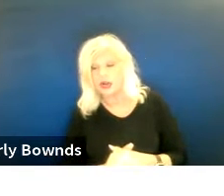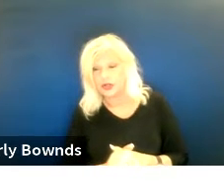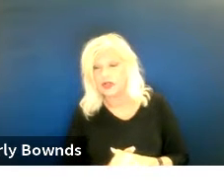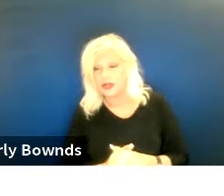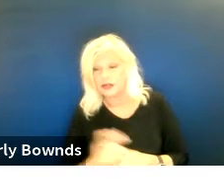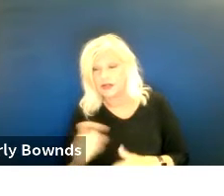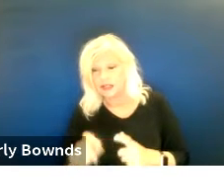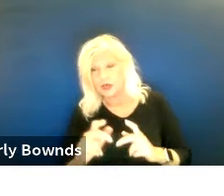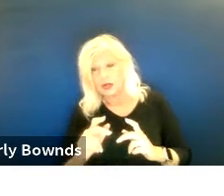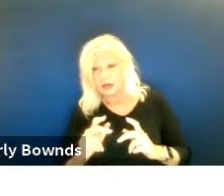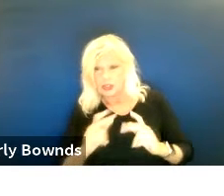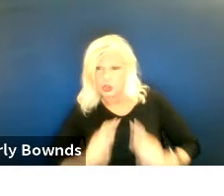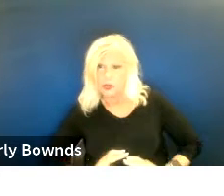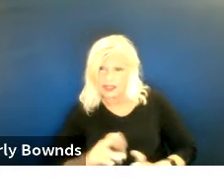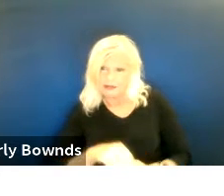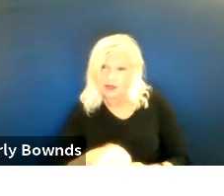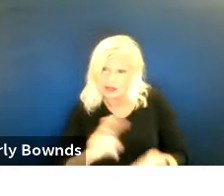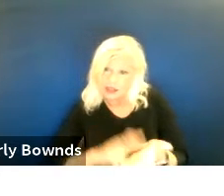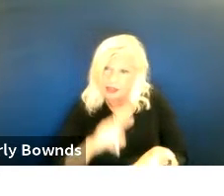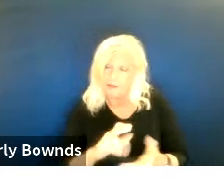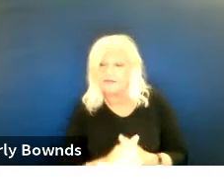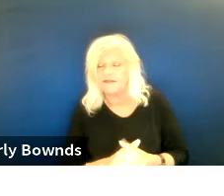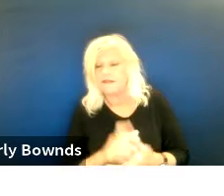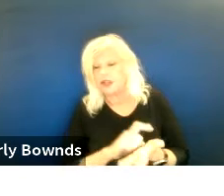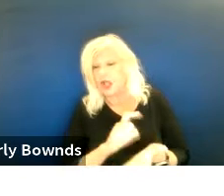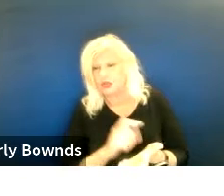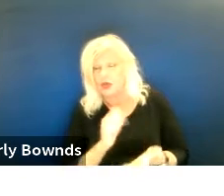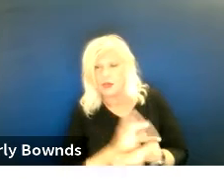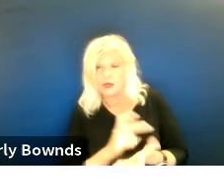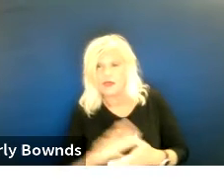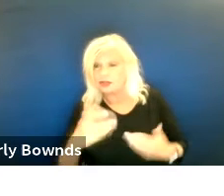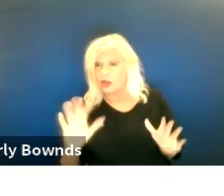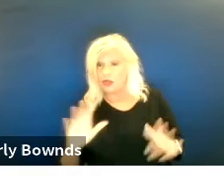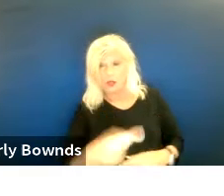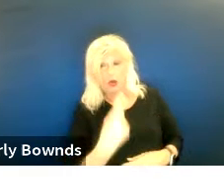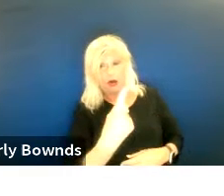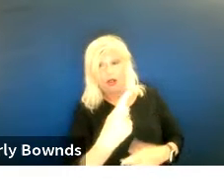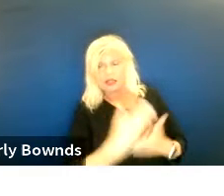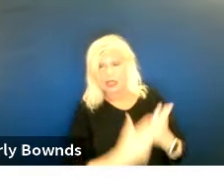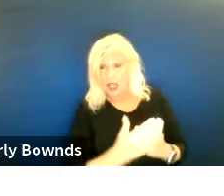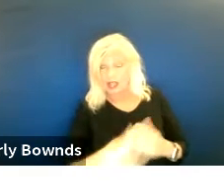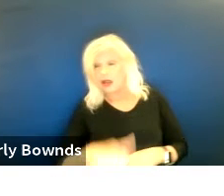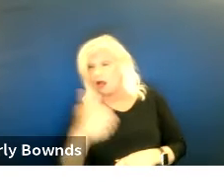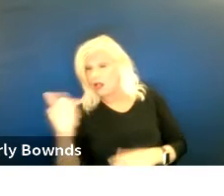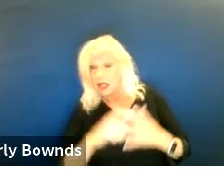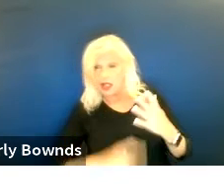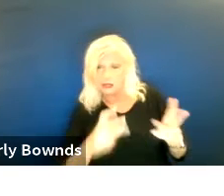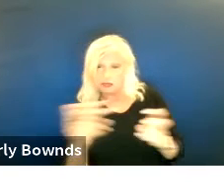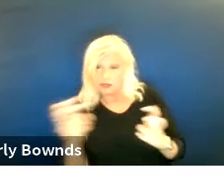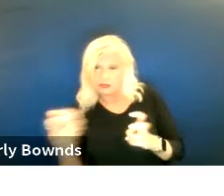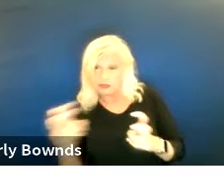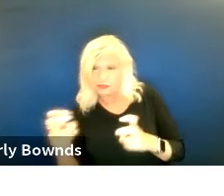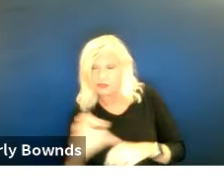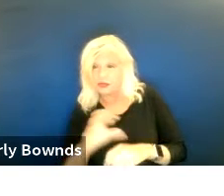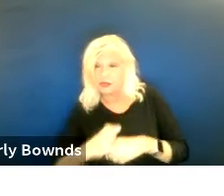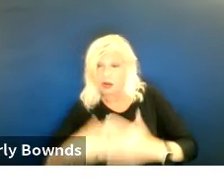gets involved. If not, all of our workflow is heavily automized, and the participant keeps on moving to the